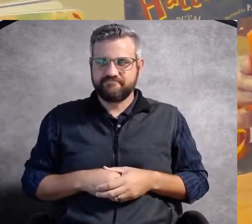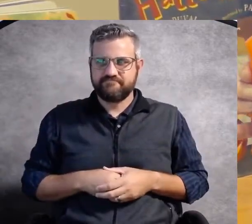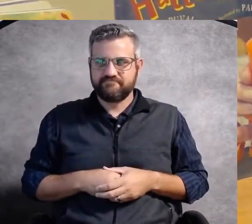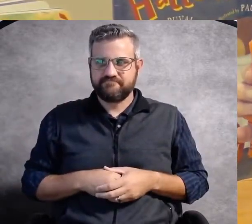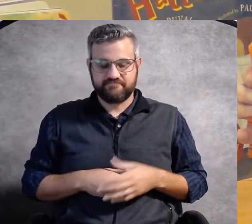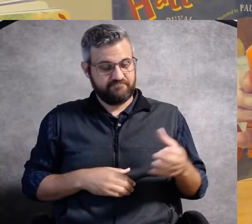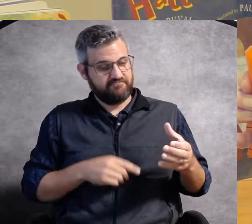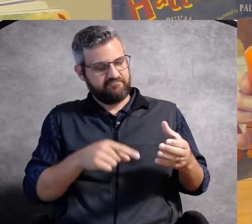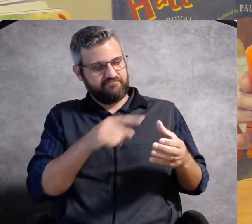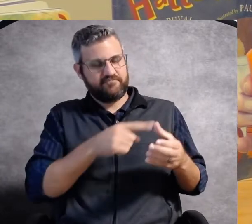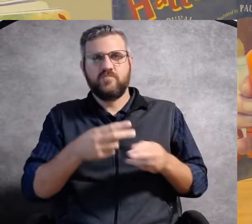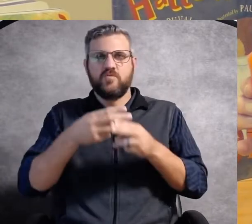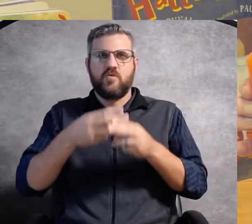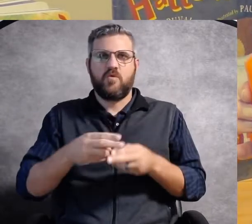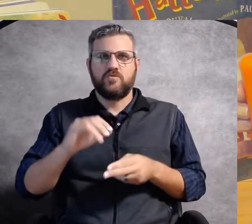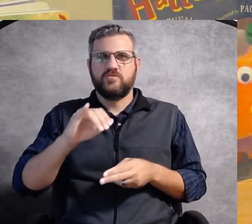little